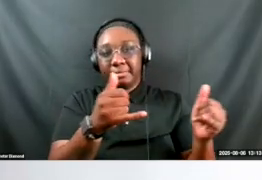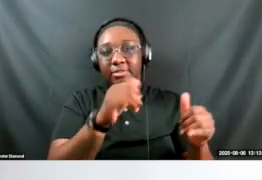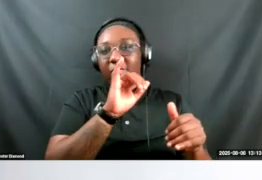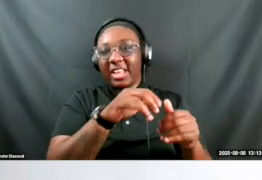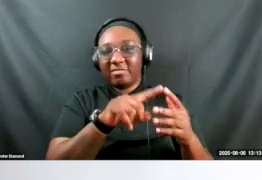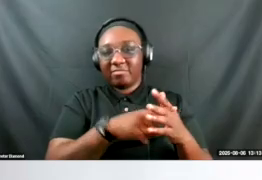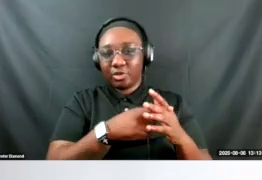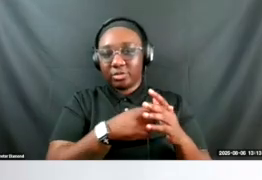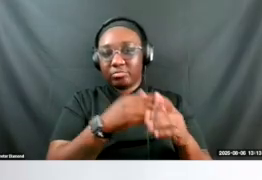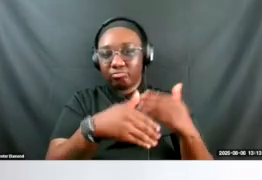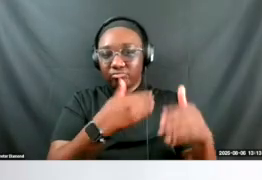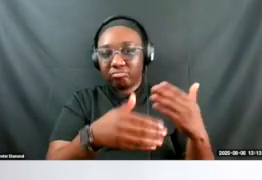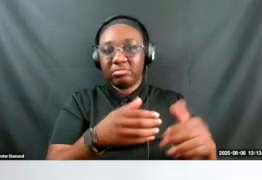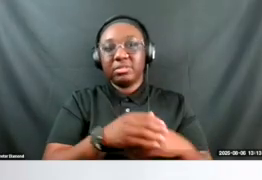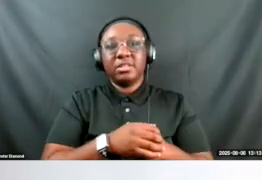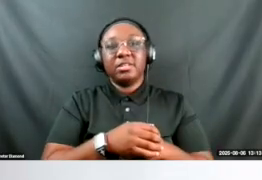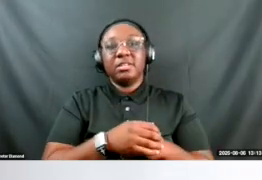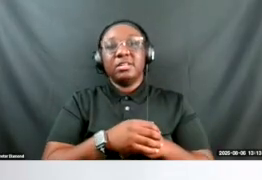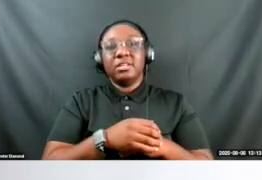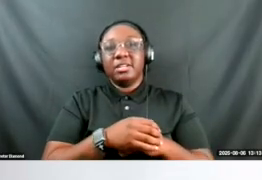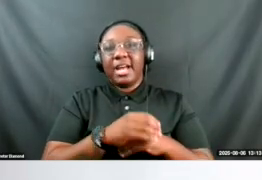to develop the funding plan.